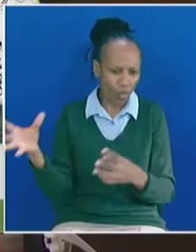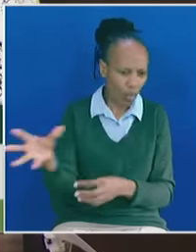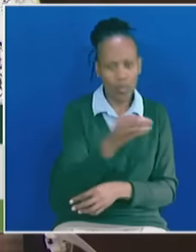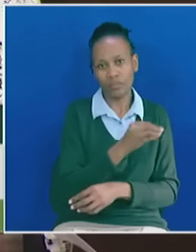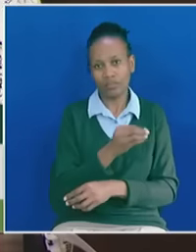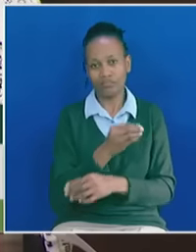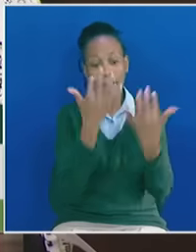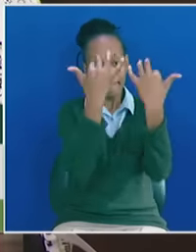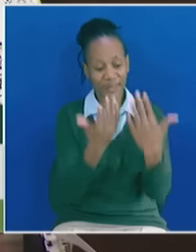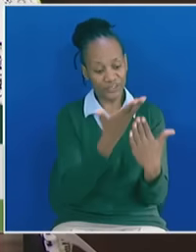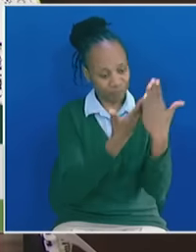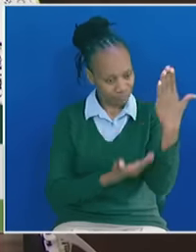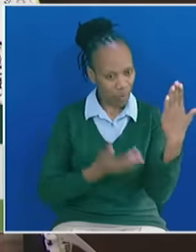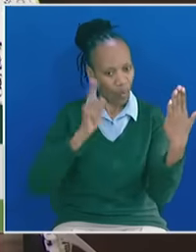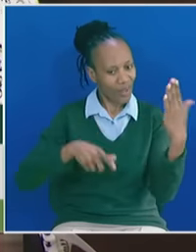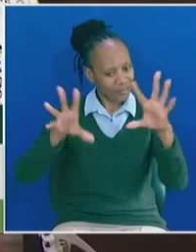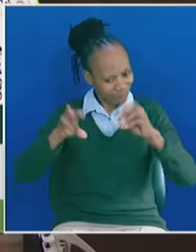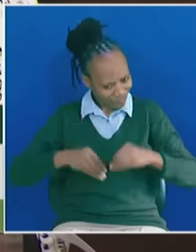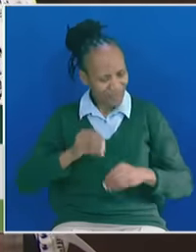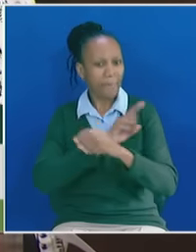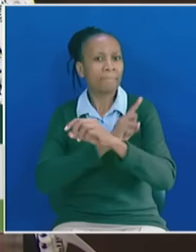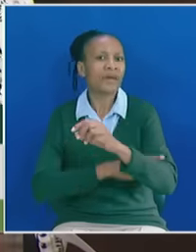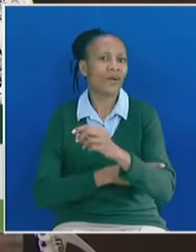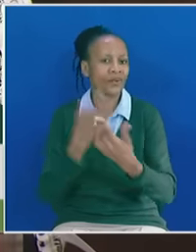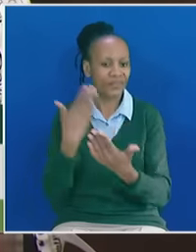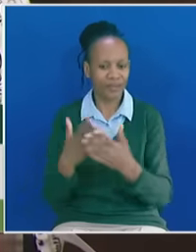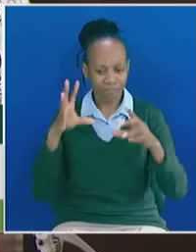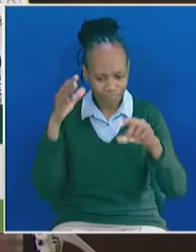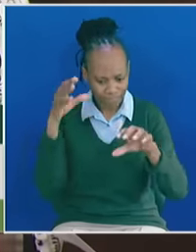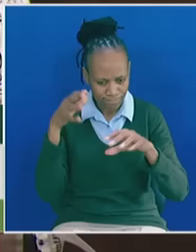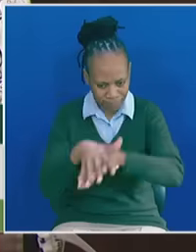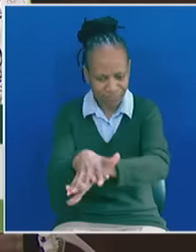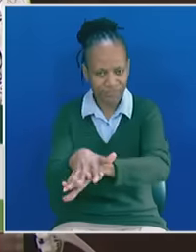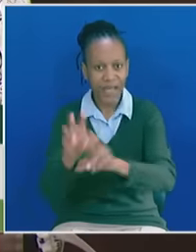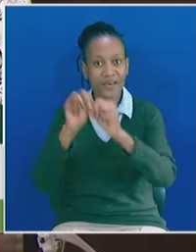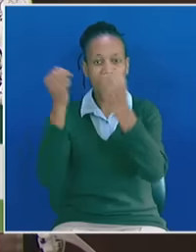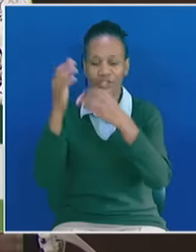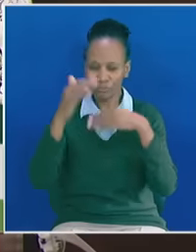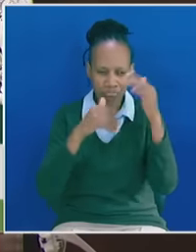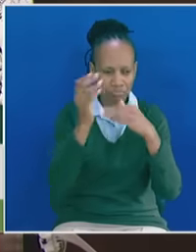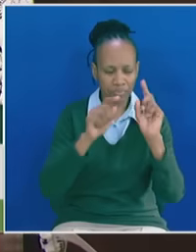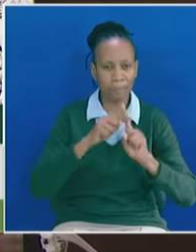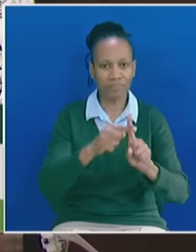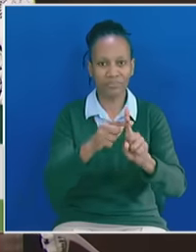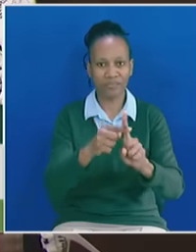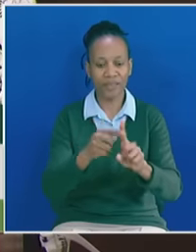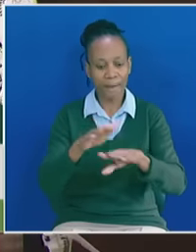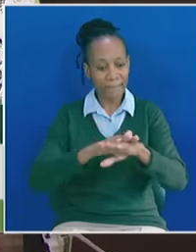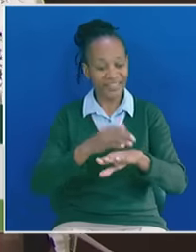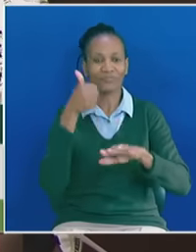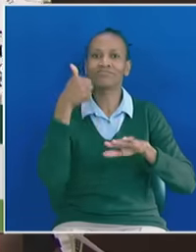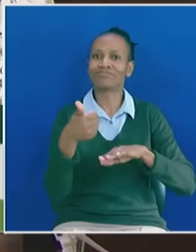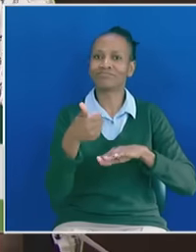This budget will allow us to embark upon what we will term nation building, the basis on which to build a South